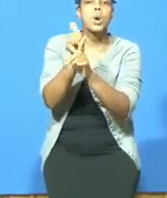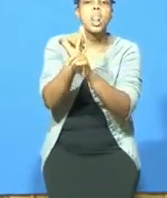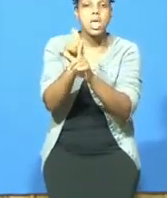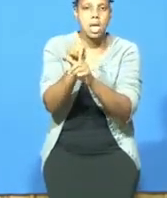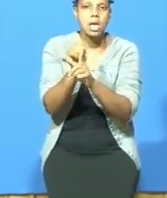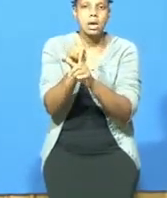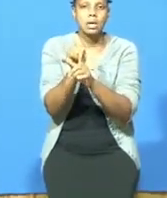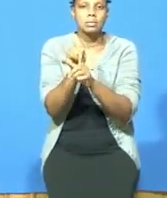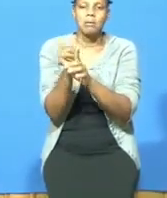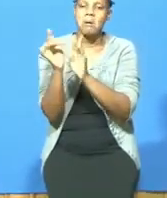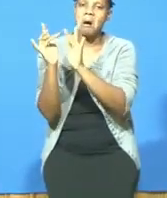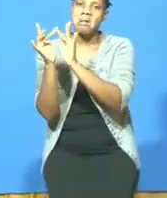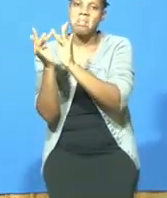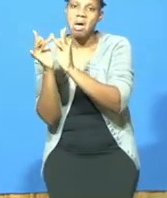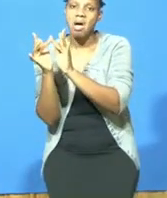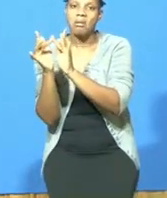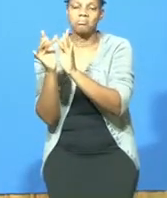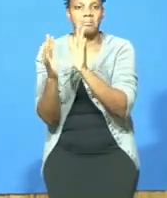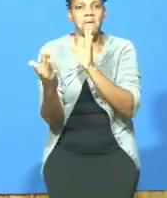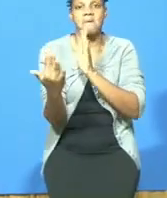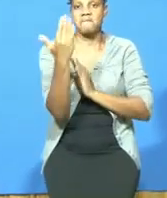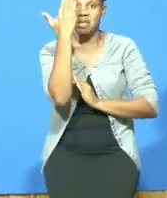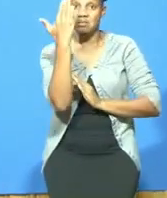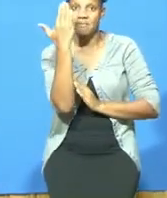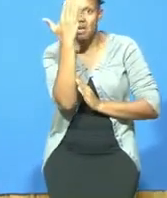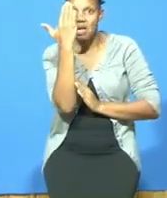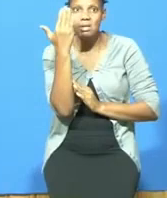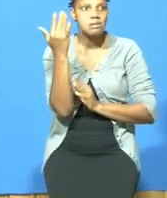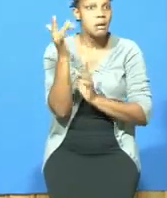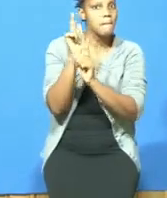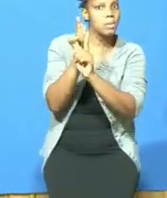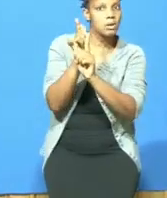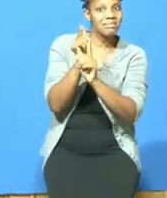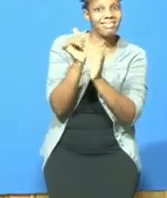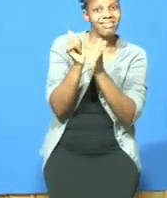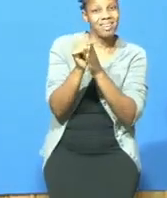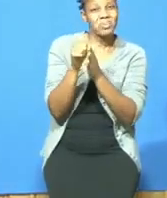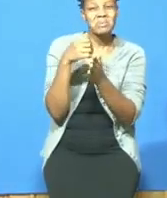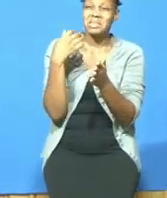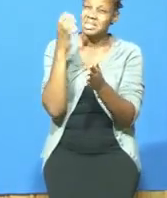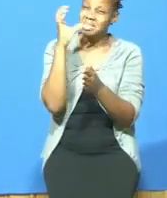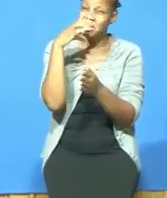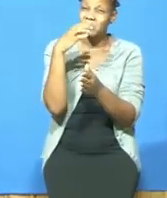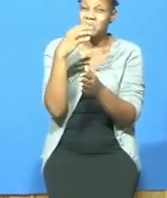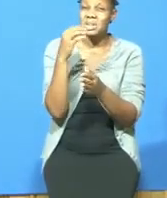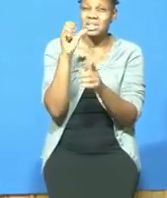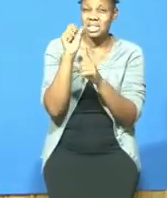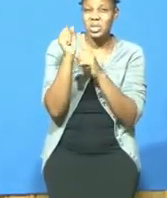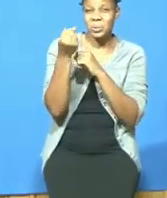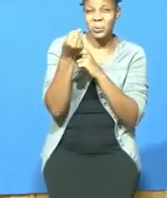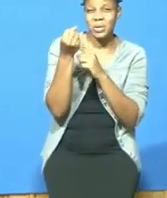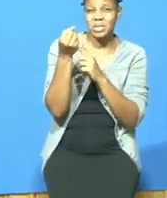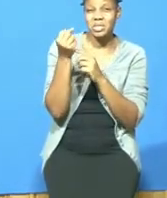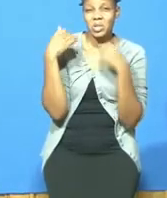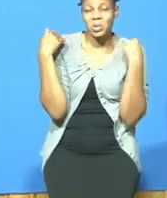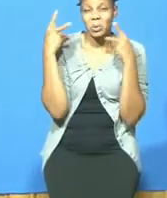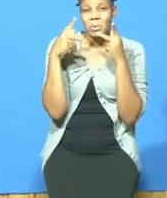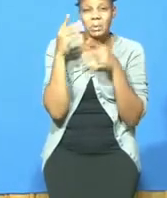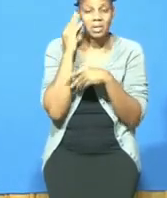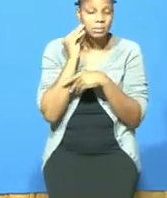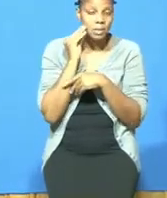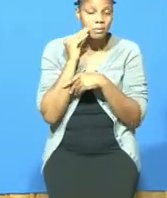you know, being bullied face to face. You know, these are some serious factors that young people may encounter. We're looking